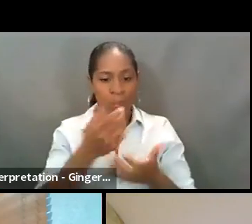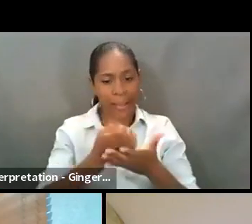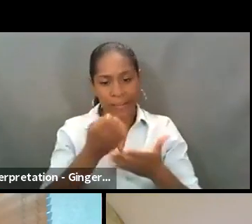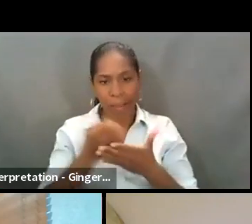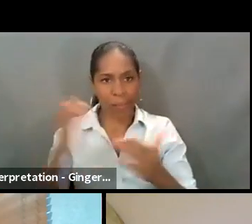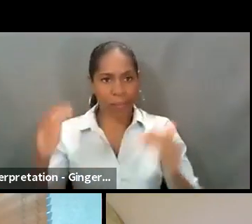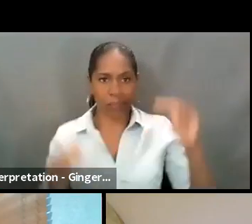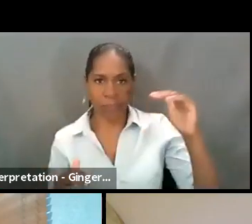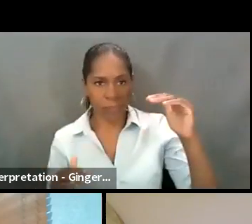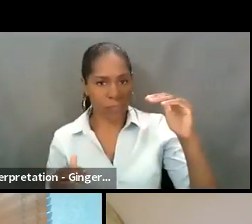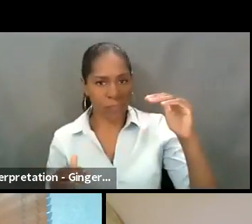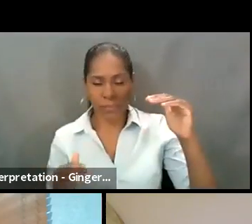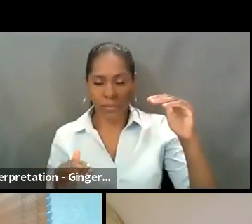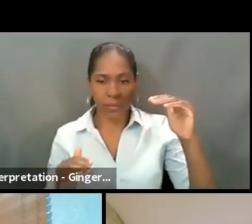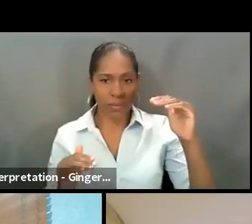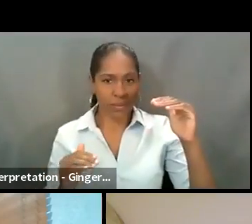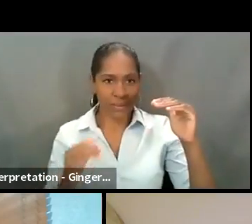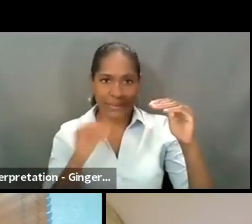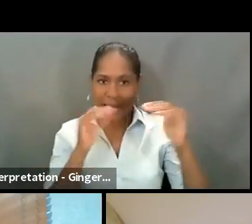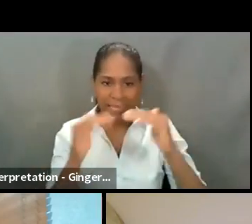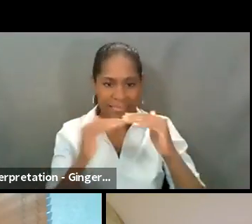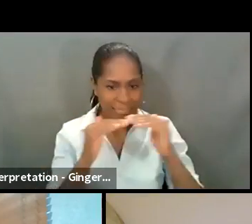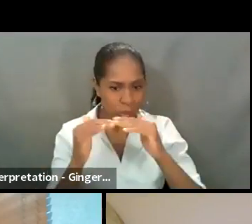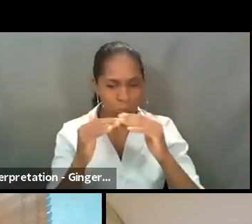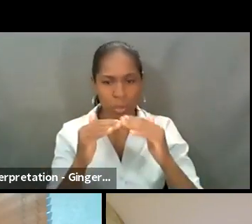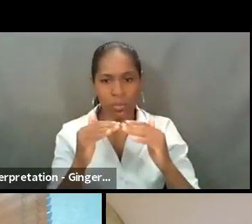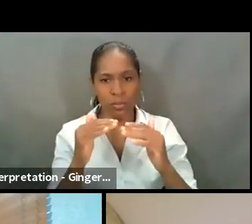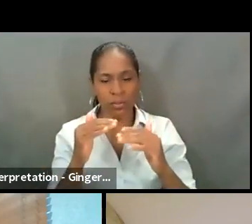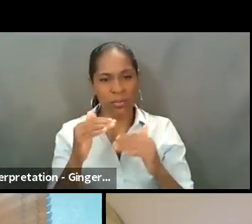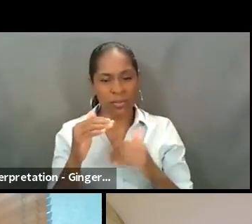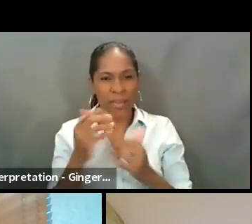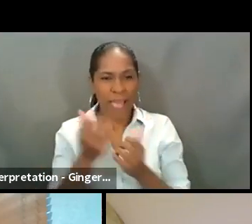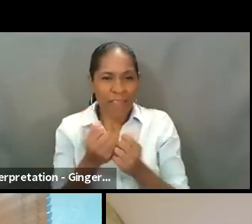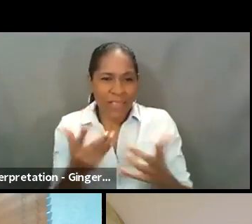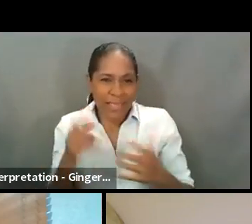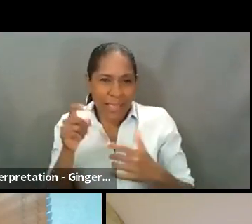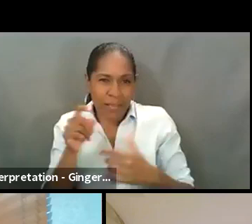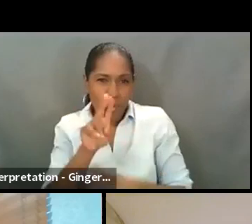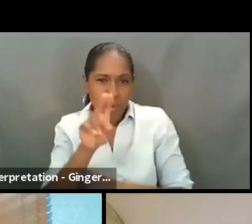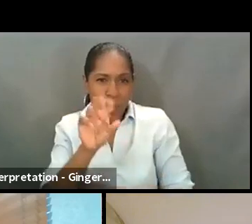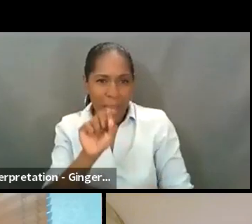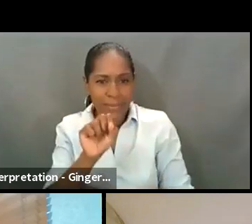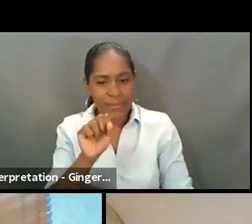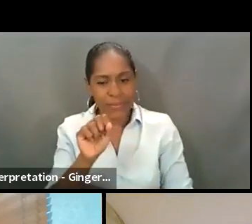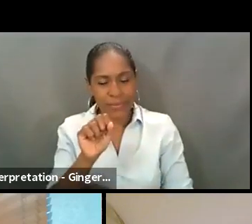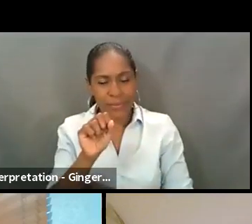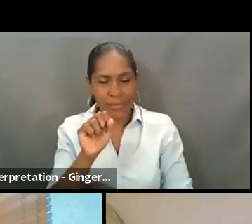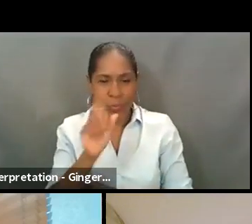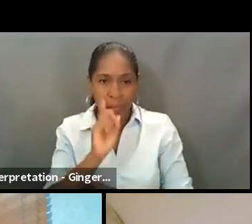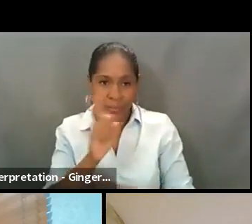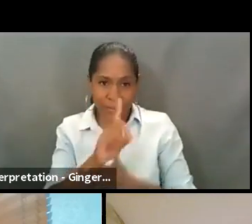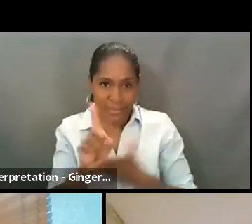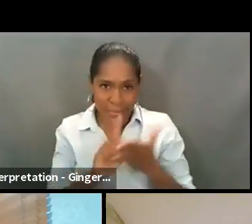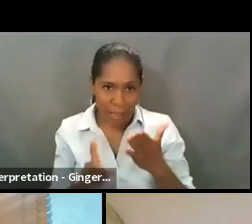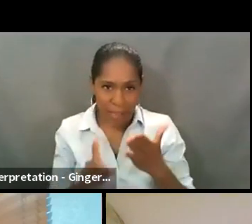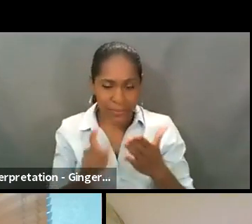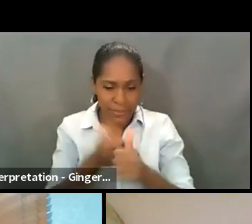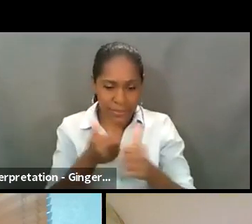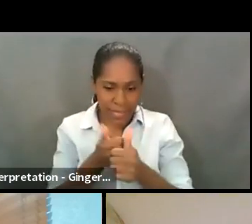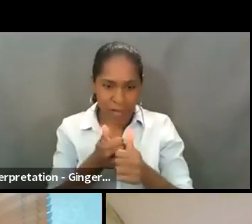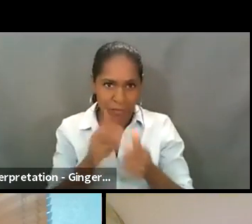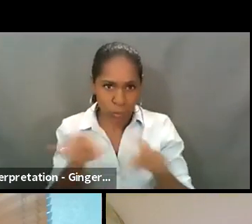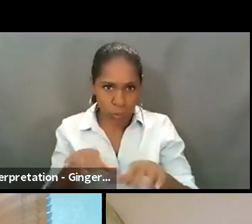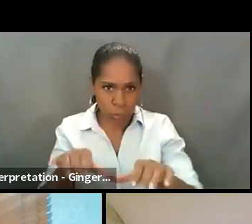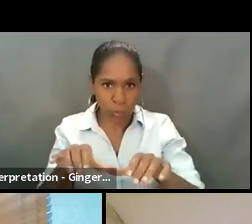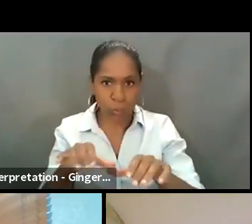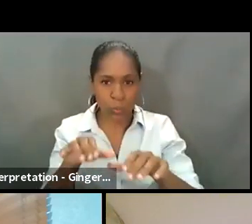everything that this country has kind of designed itself to perpetuate, this virus and the way